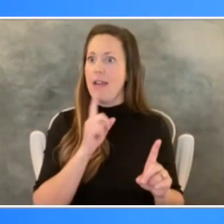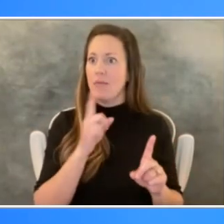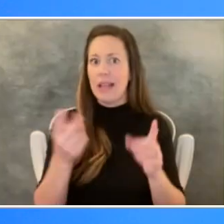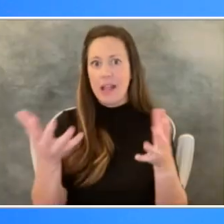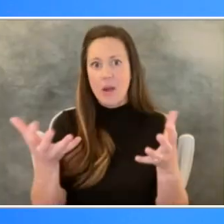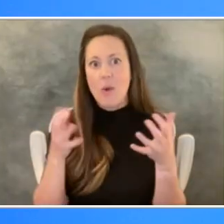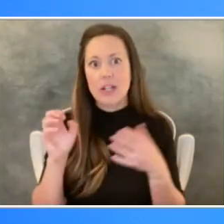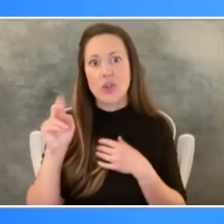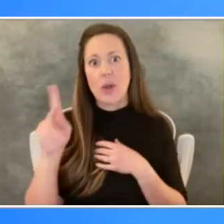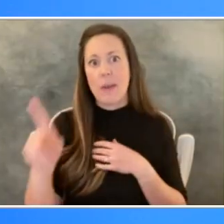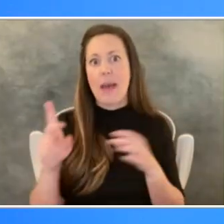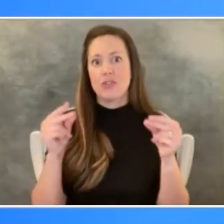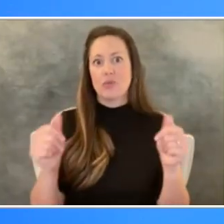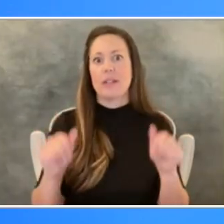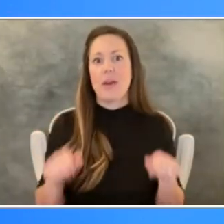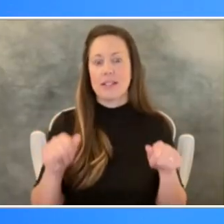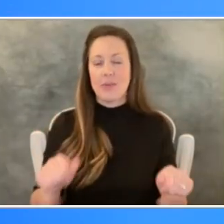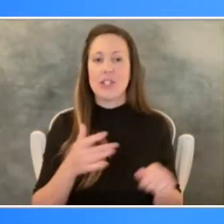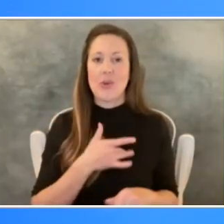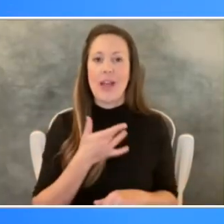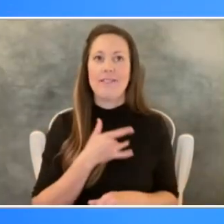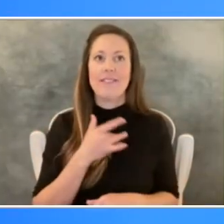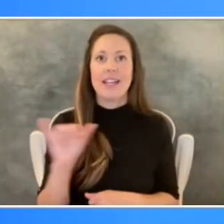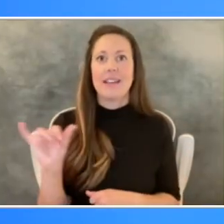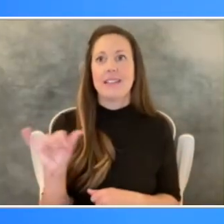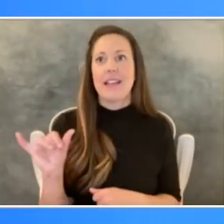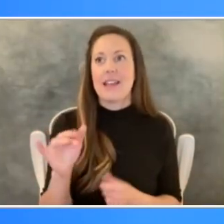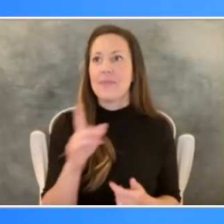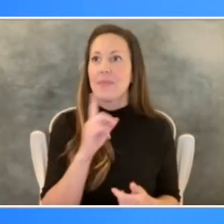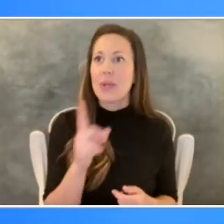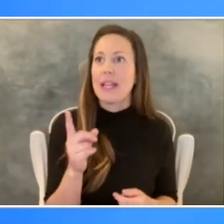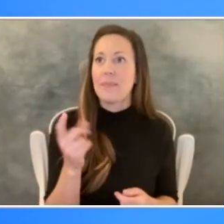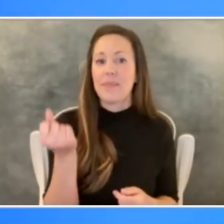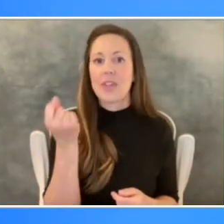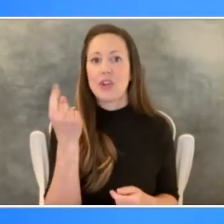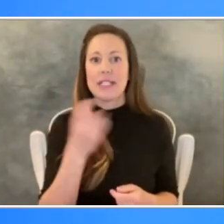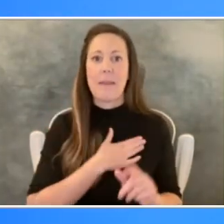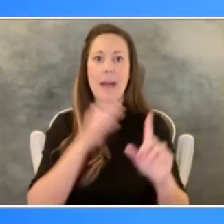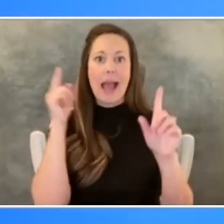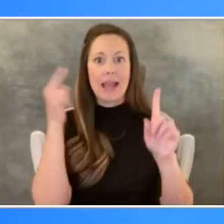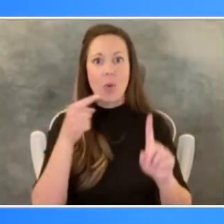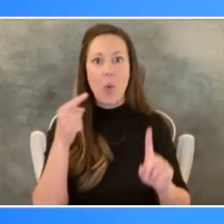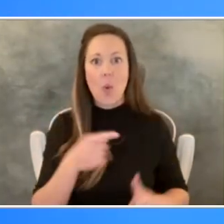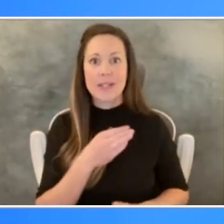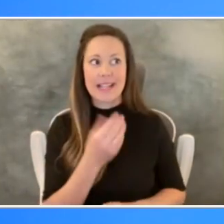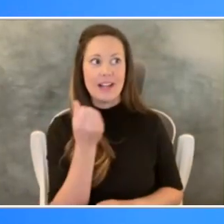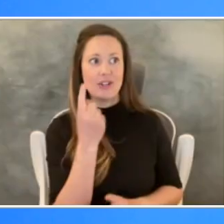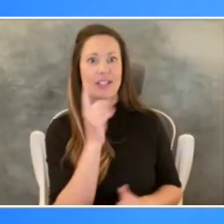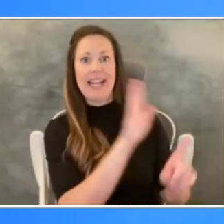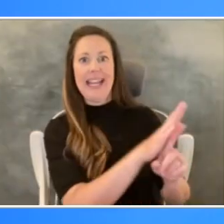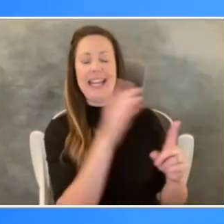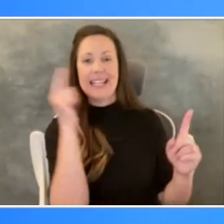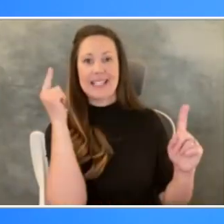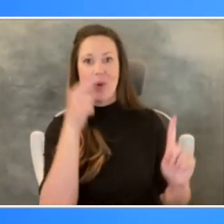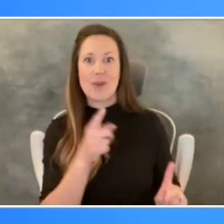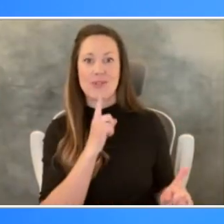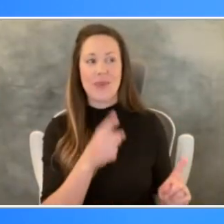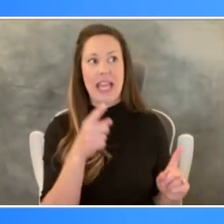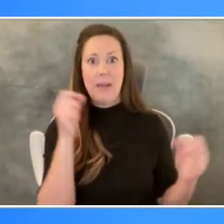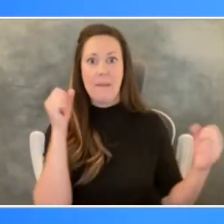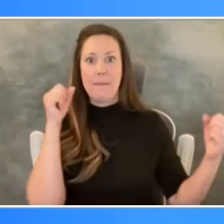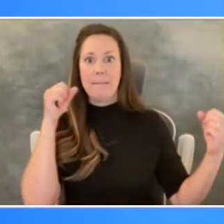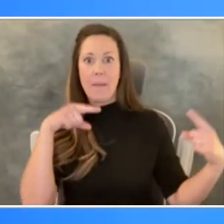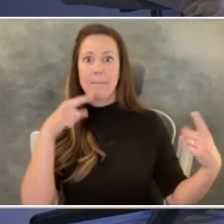So I feel like just understanding my goals, and I understood his goals, just really made the perfect